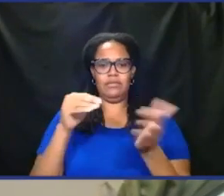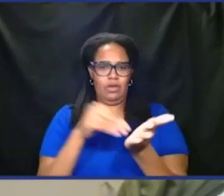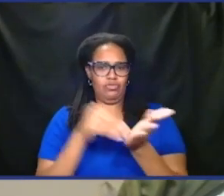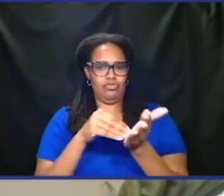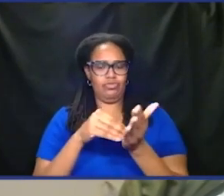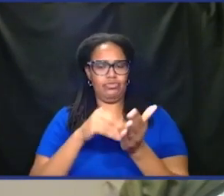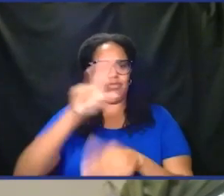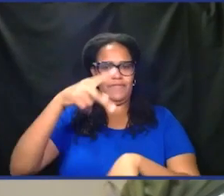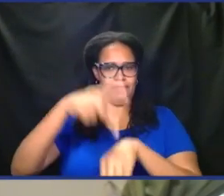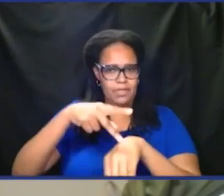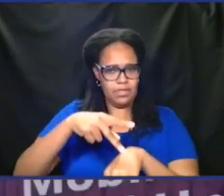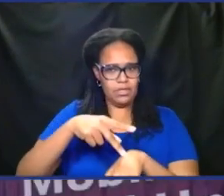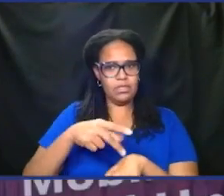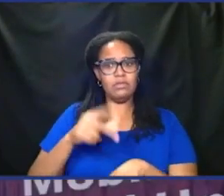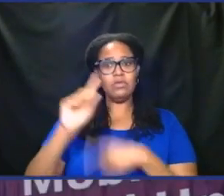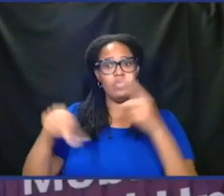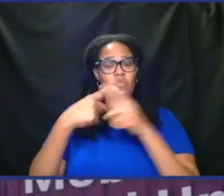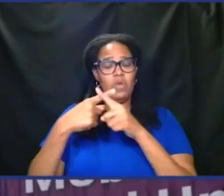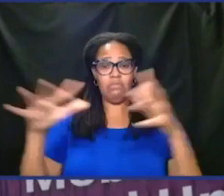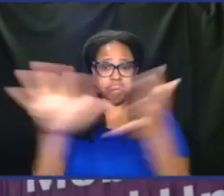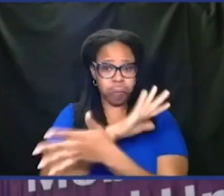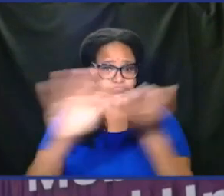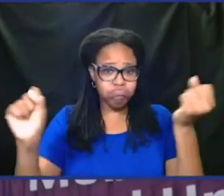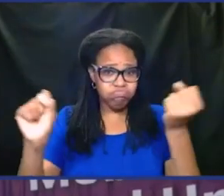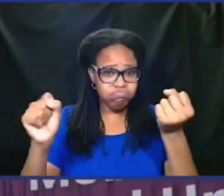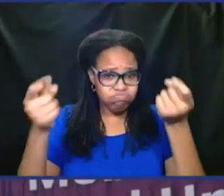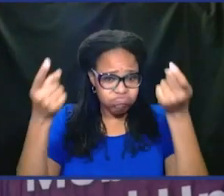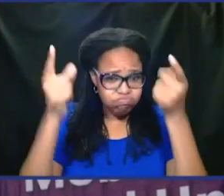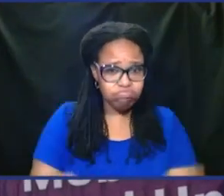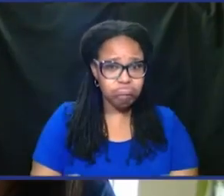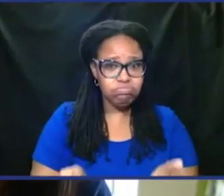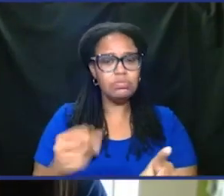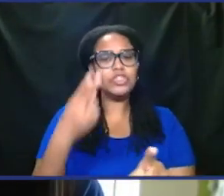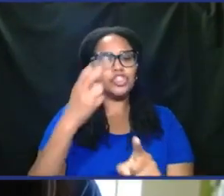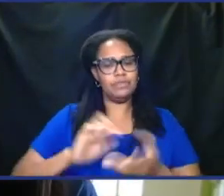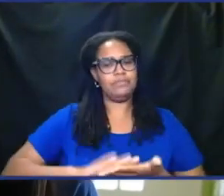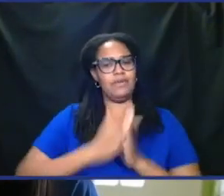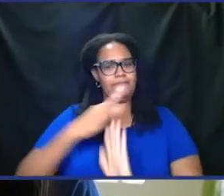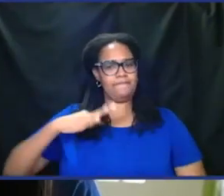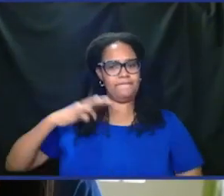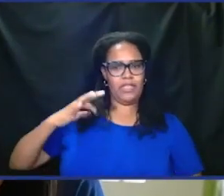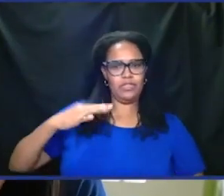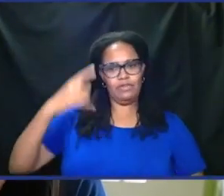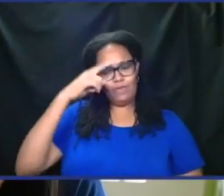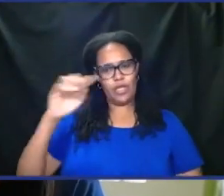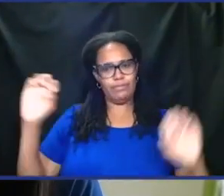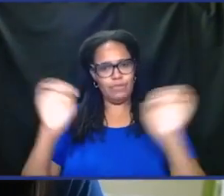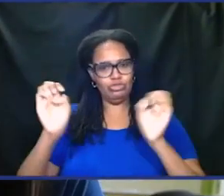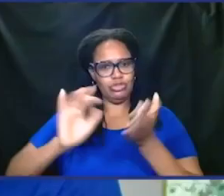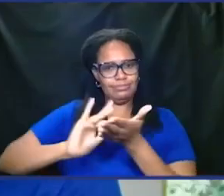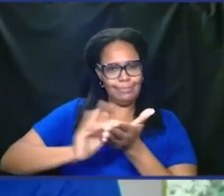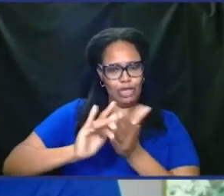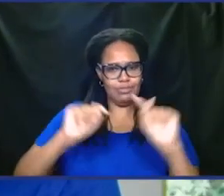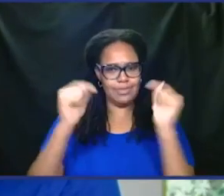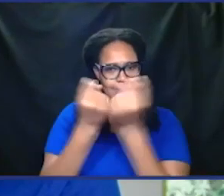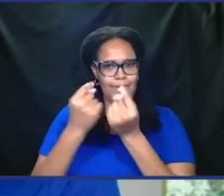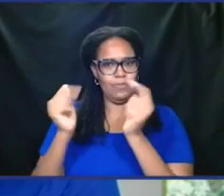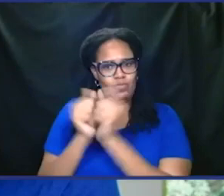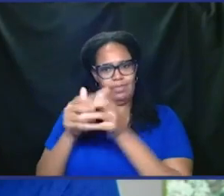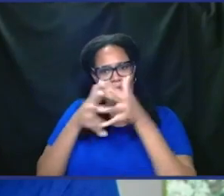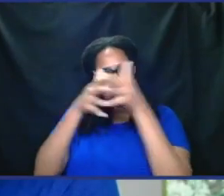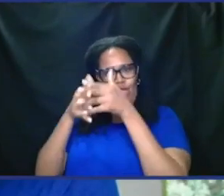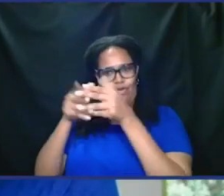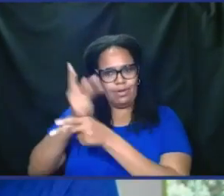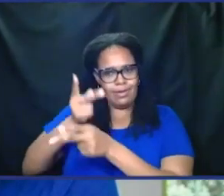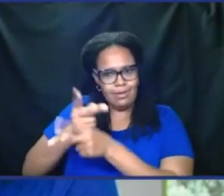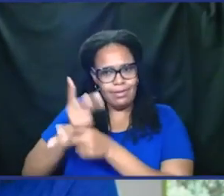for survivors as a volunteer member of the Americares emergency medical team. Dr. Giliana knows the people most affected by disasters